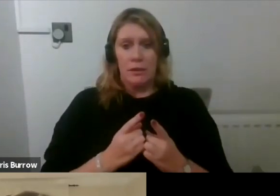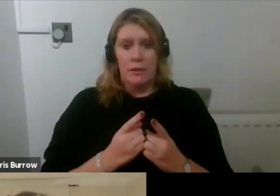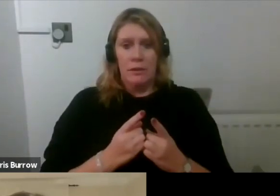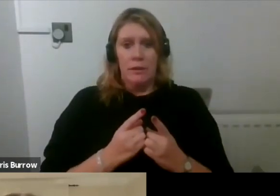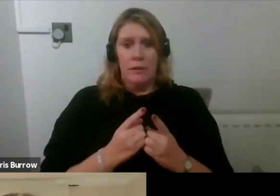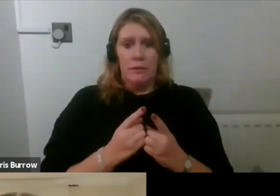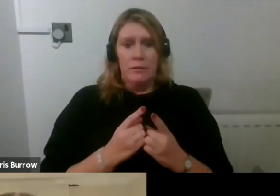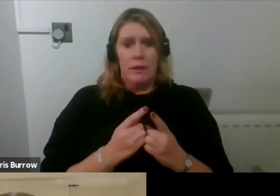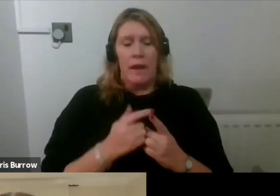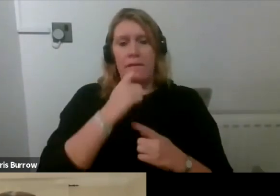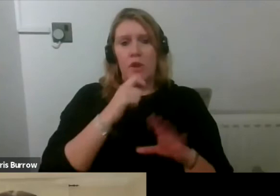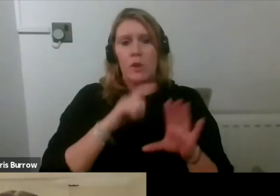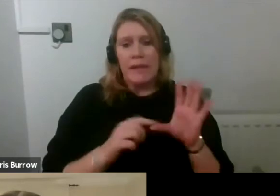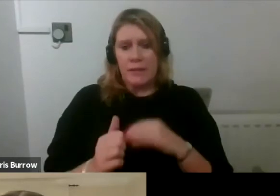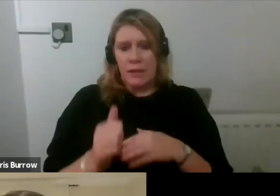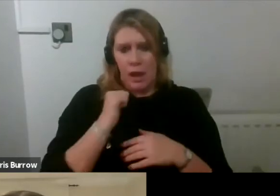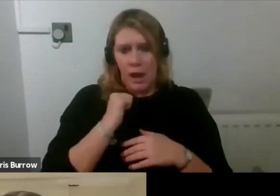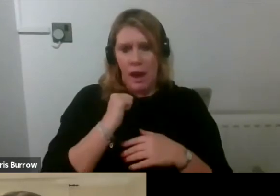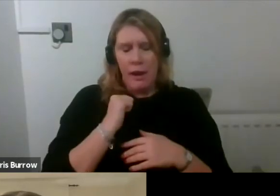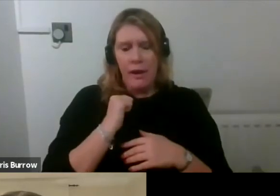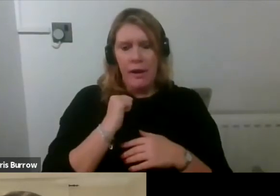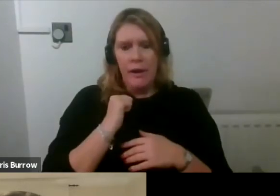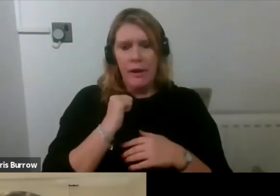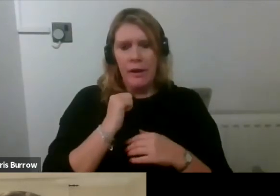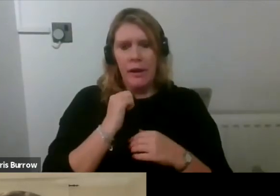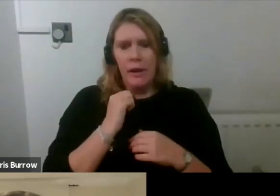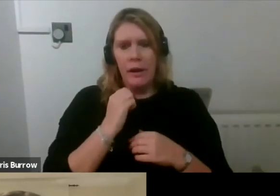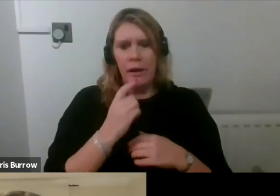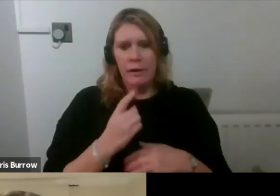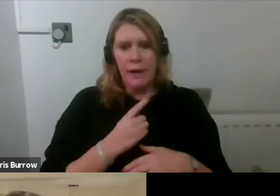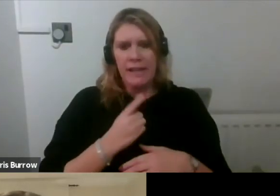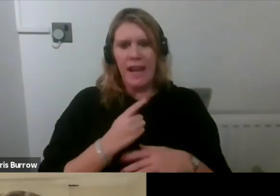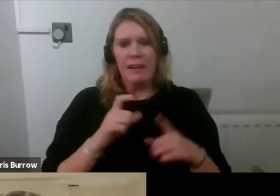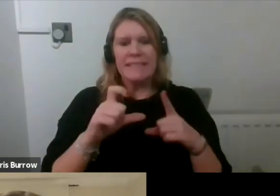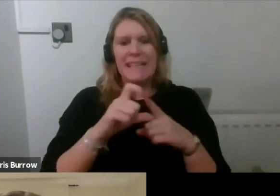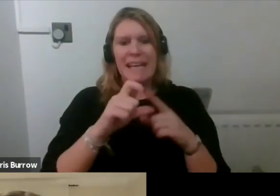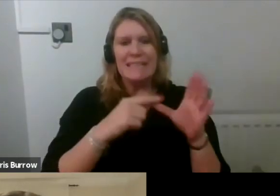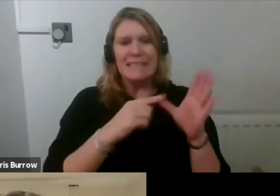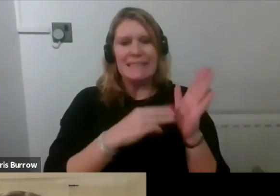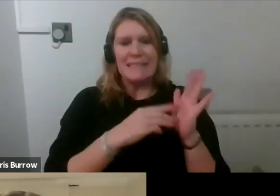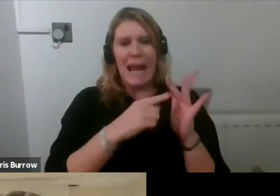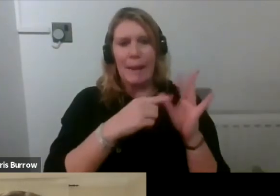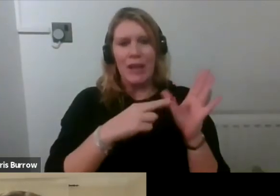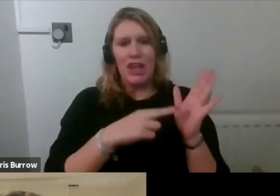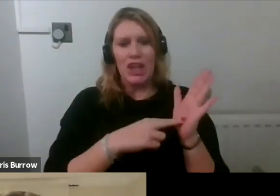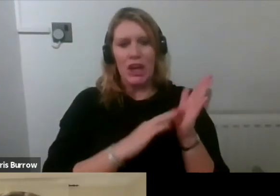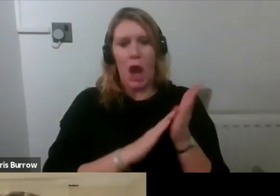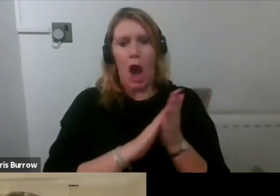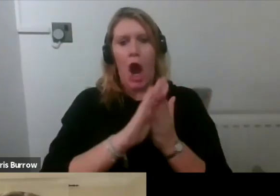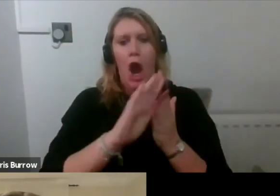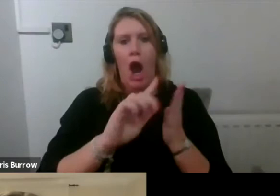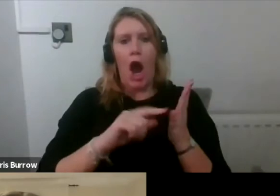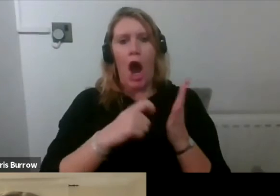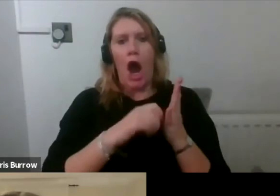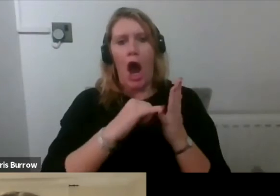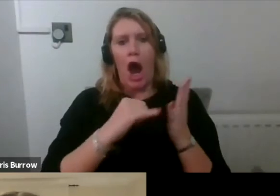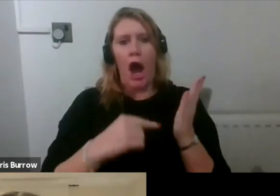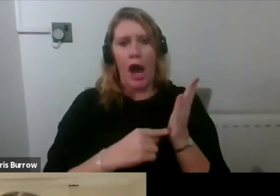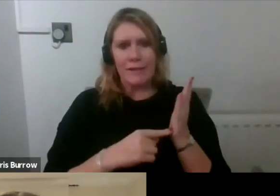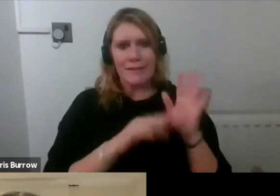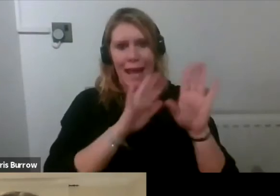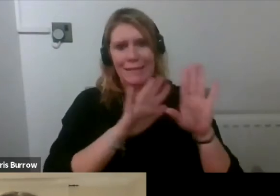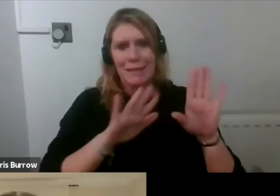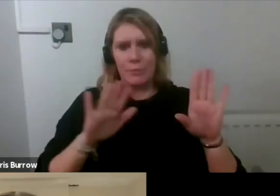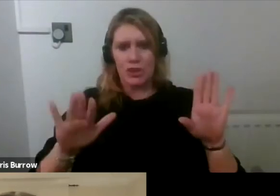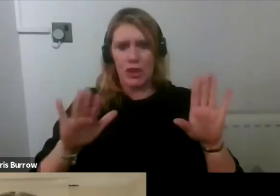of that actually, but I was in Venice and I went to the Damien Hirst exhibition, The Wreck of the Unbelievable, and there were just things